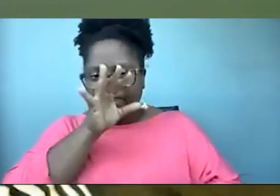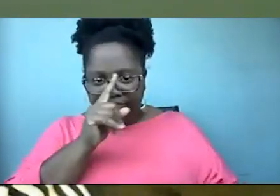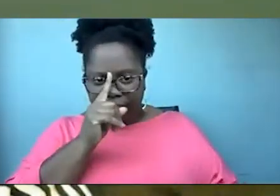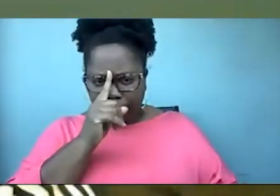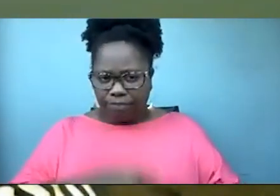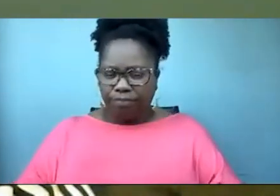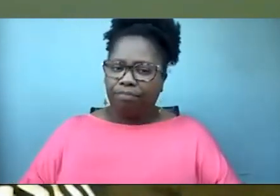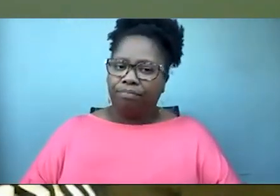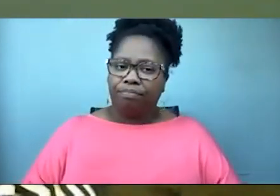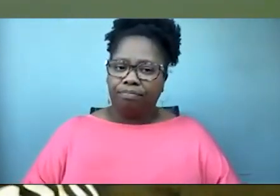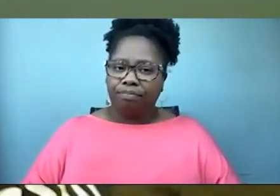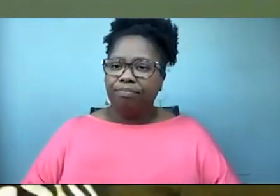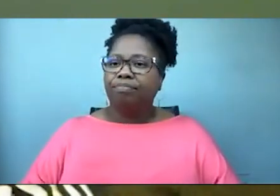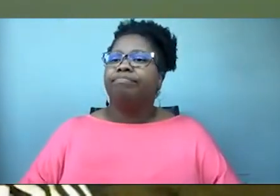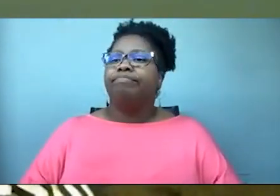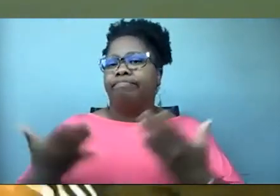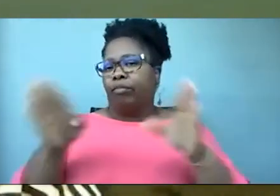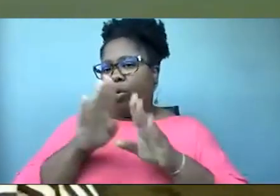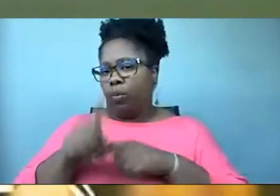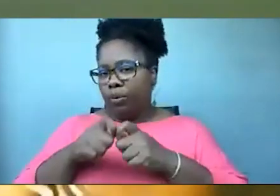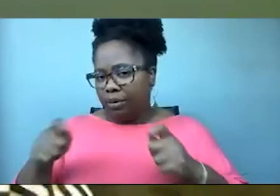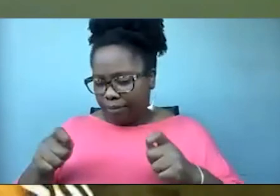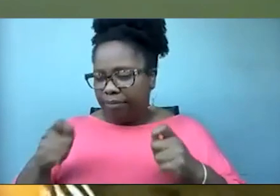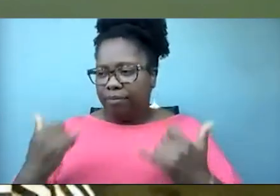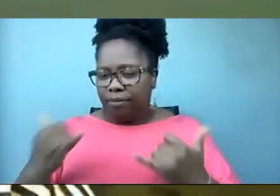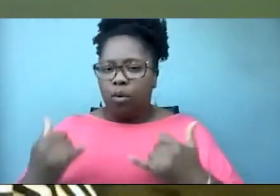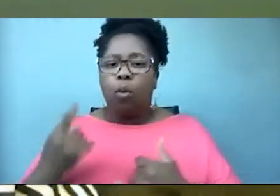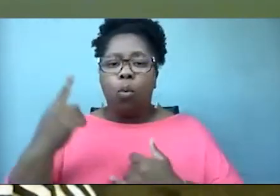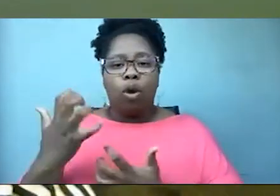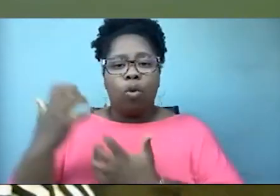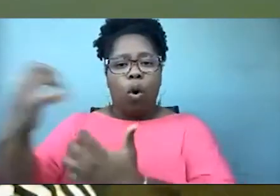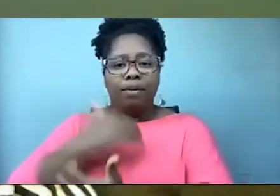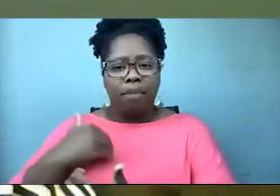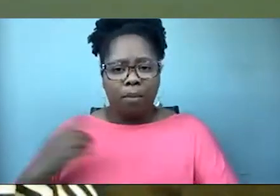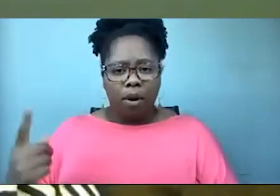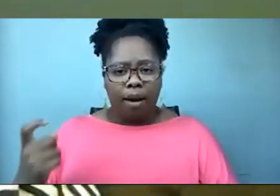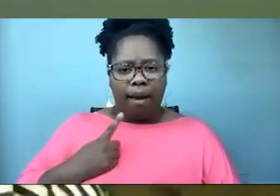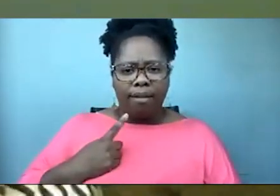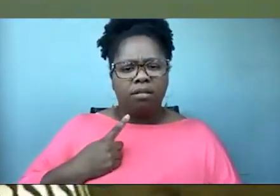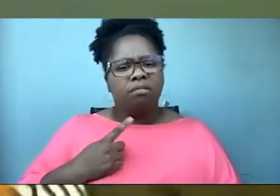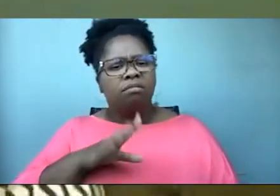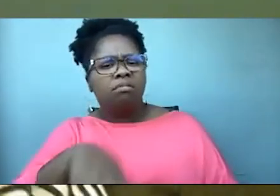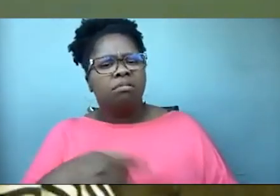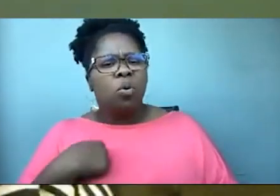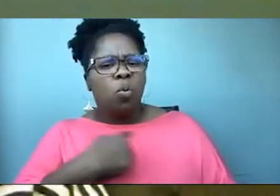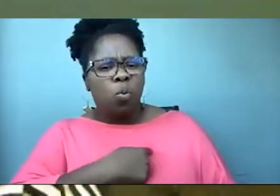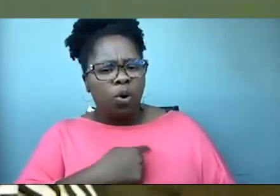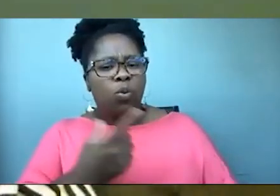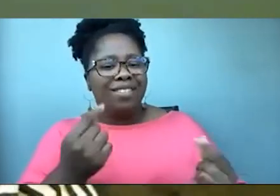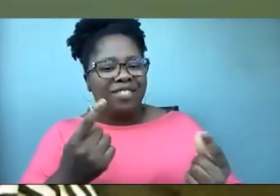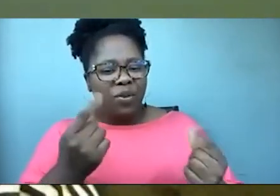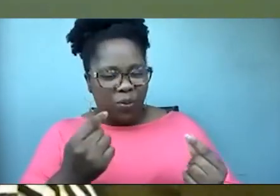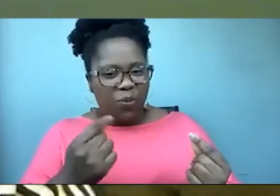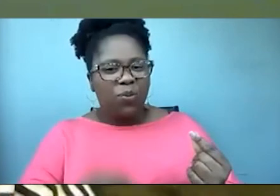question about what do we do? And we're talking a bit about some of that. And I think you've alluded in some ways to